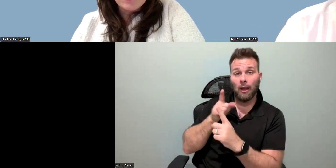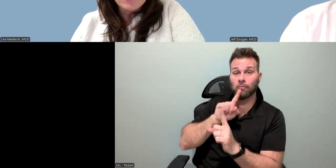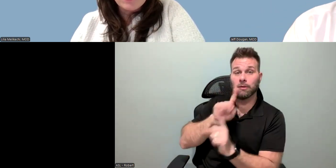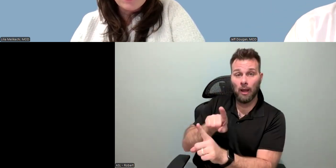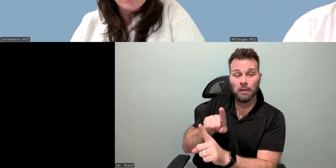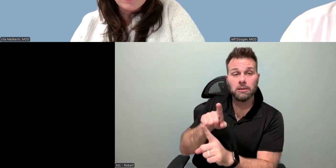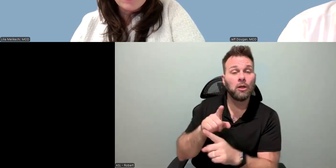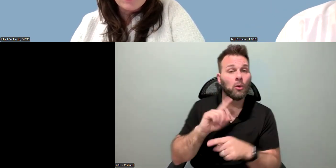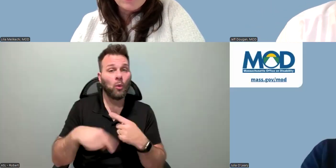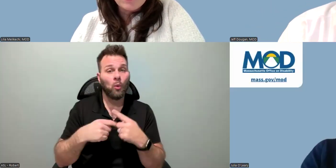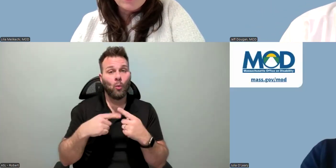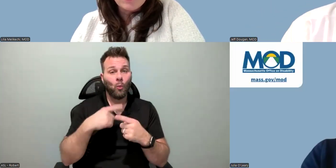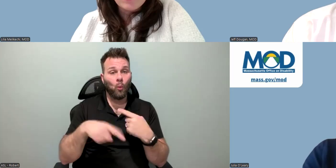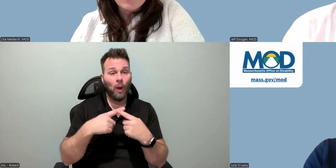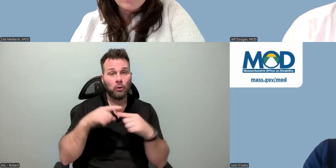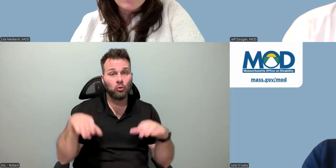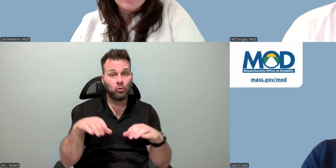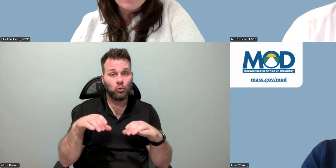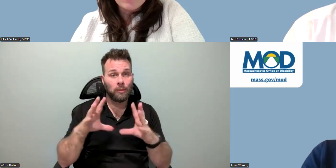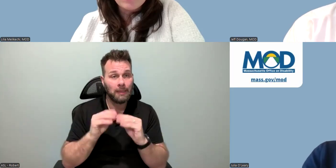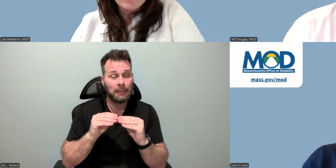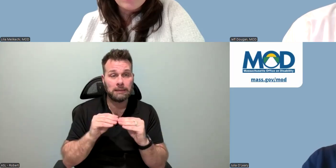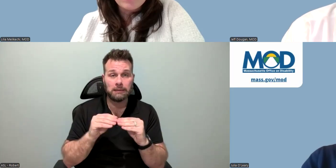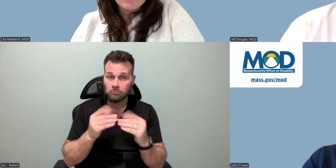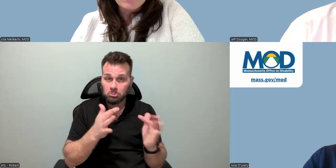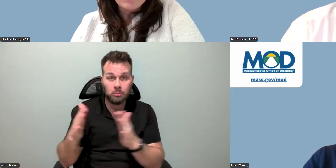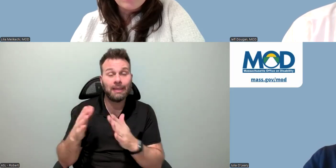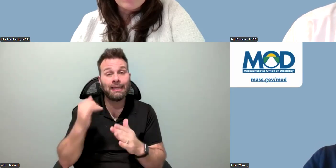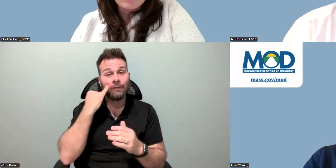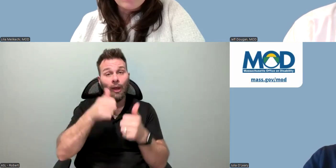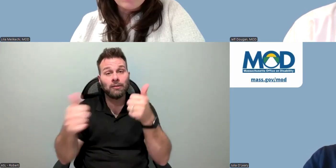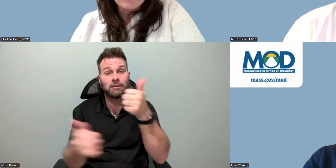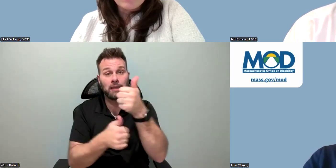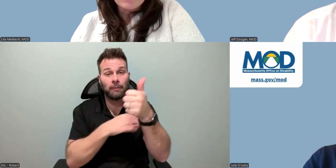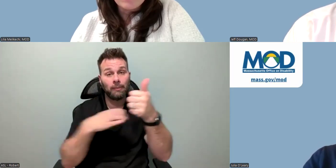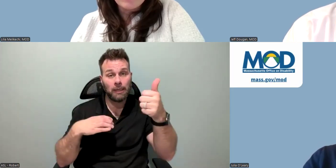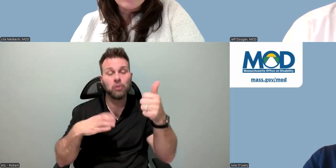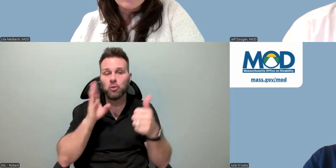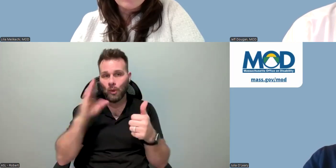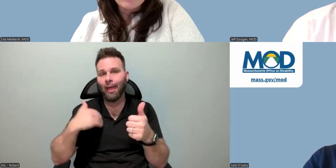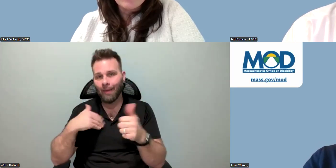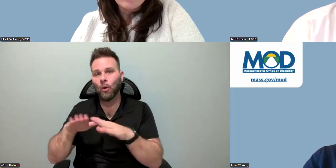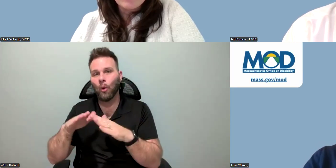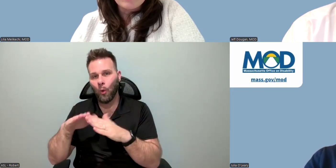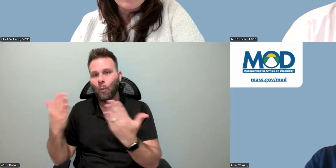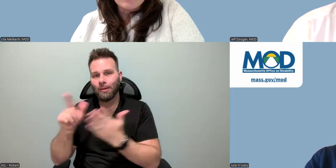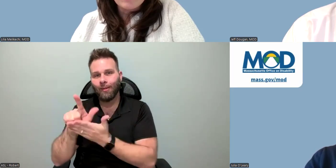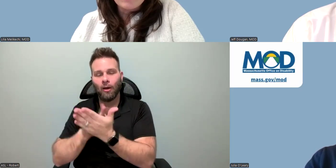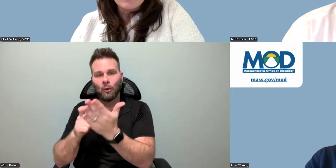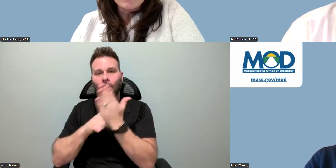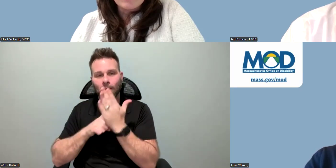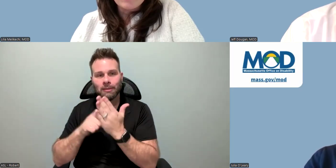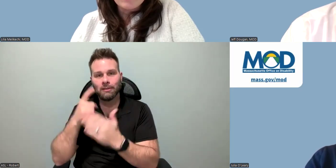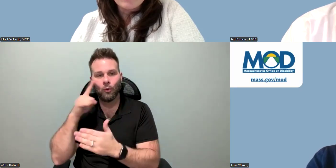that's where all the work is done. If you open subcommittees, you will have open meeting law requirements for the subcommittee meetings if there's more